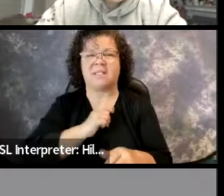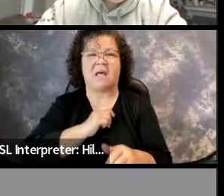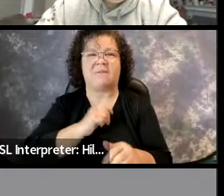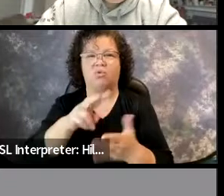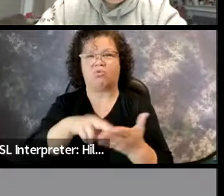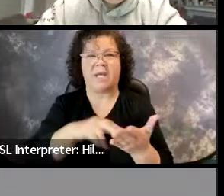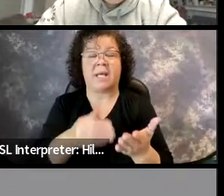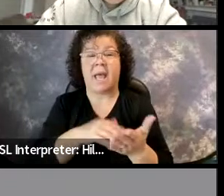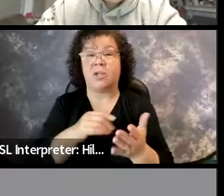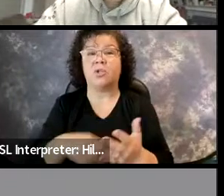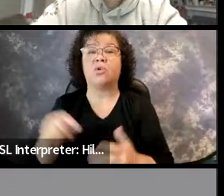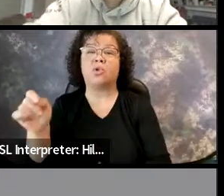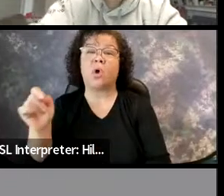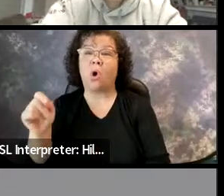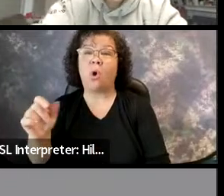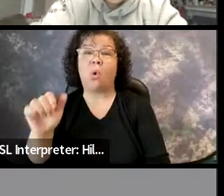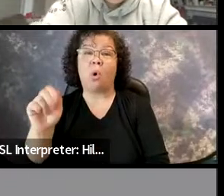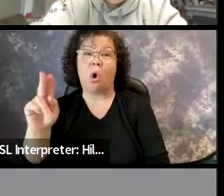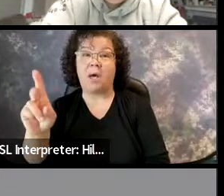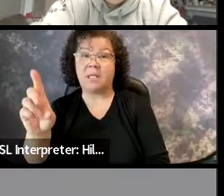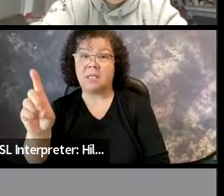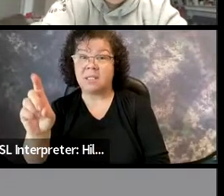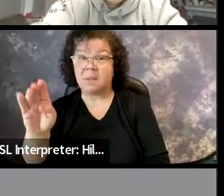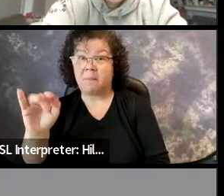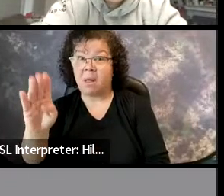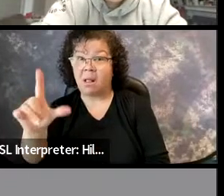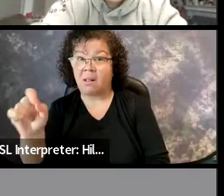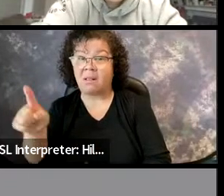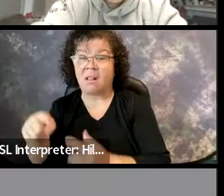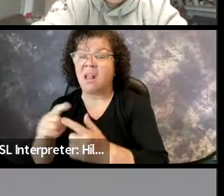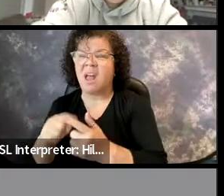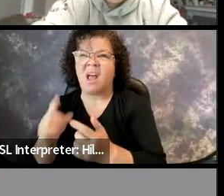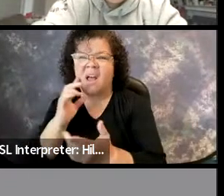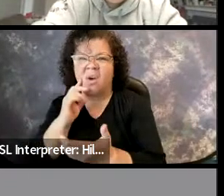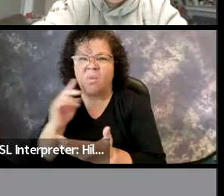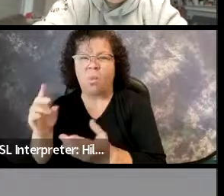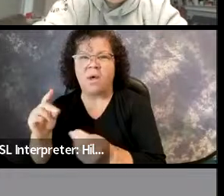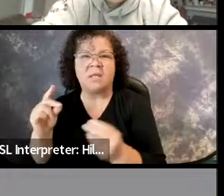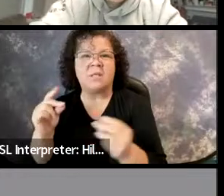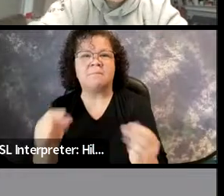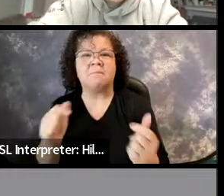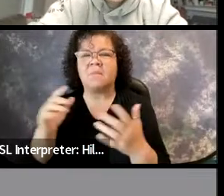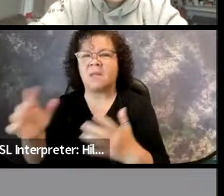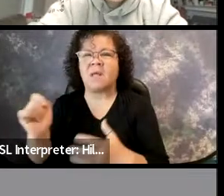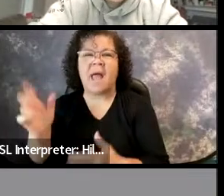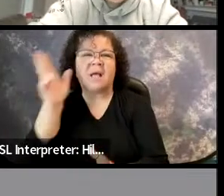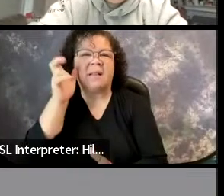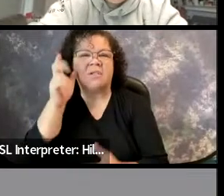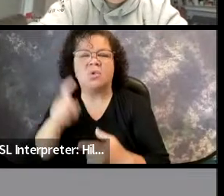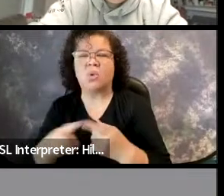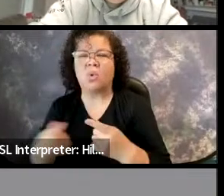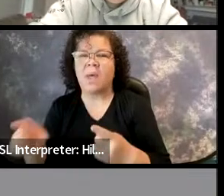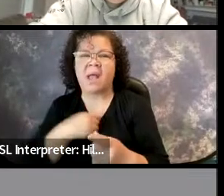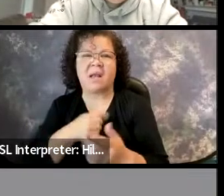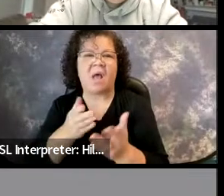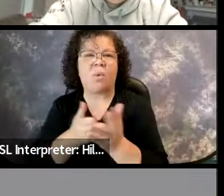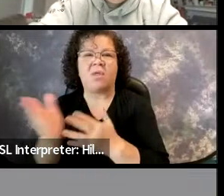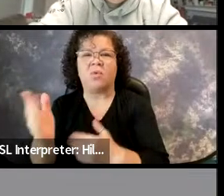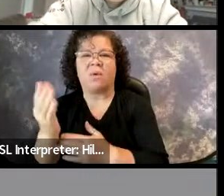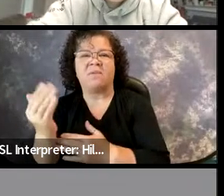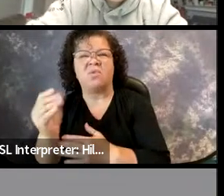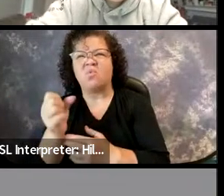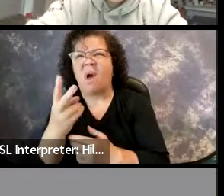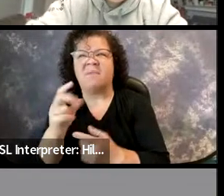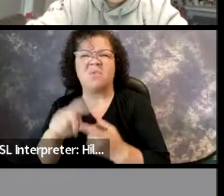was clutch, and I think I got through like 12 or 15 books last year. So highly recommend that. And I will turn